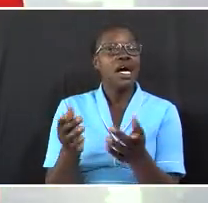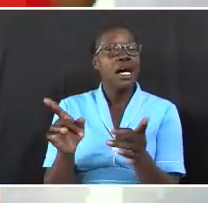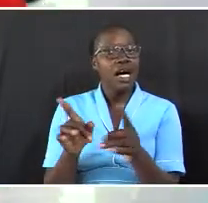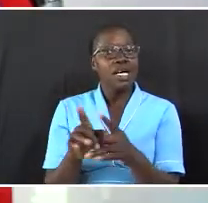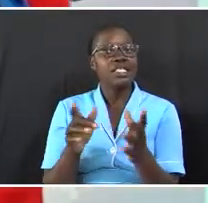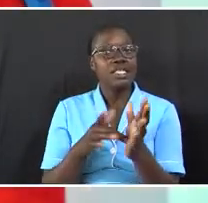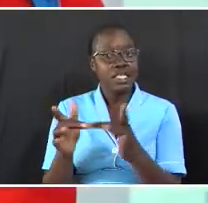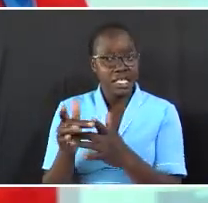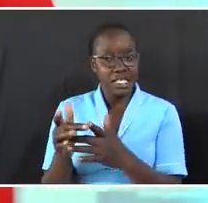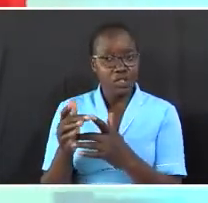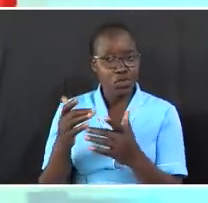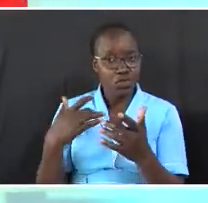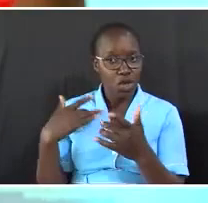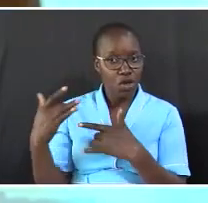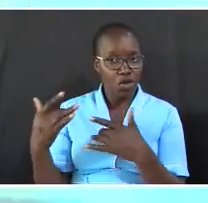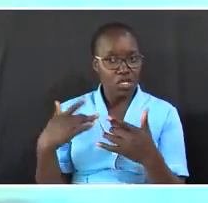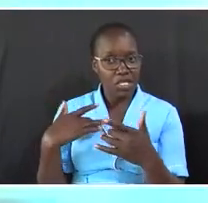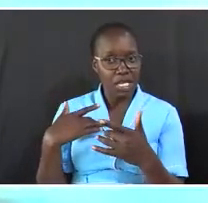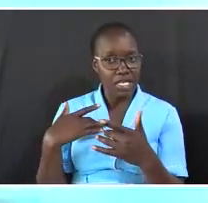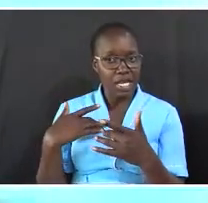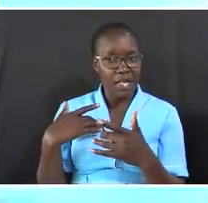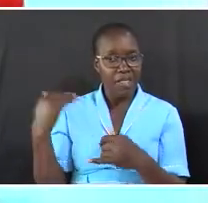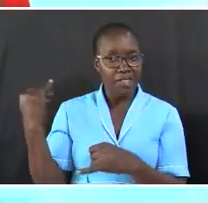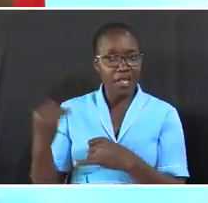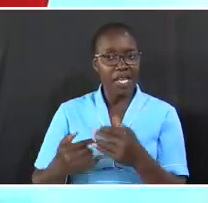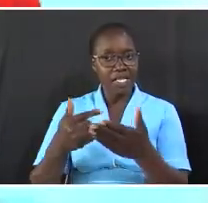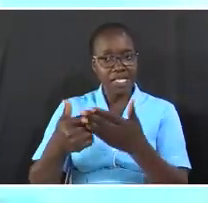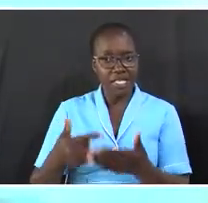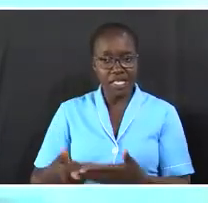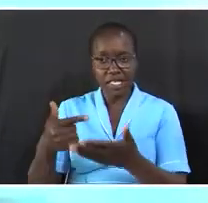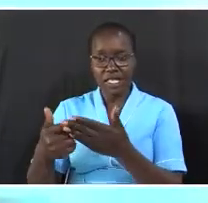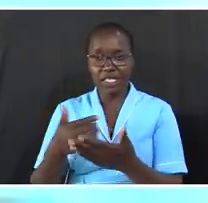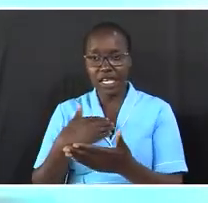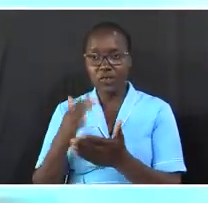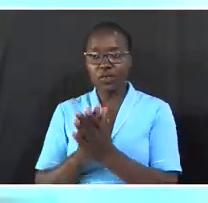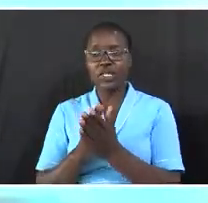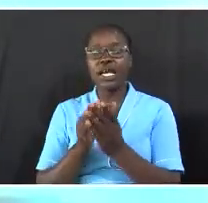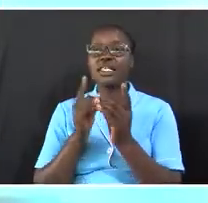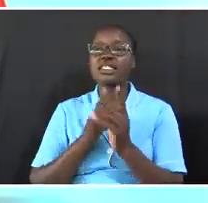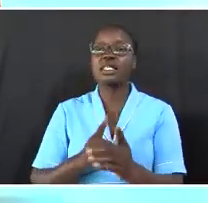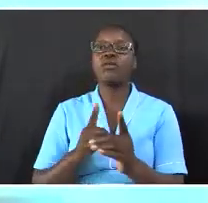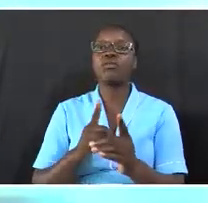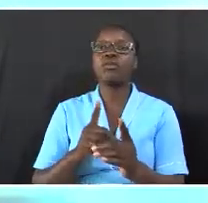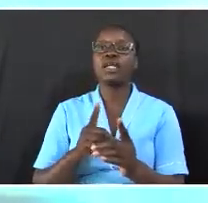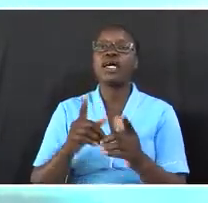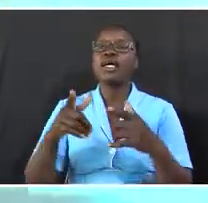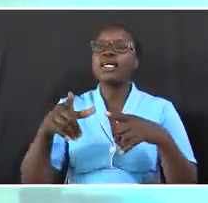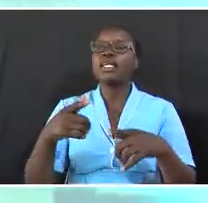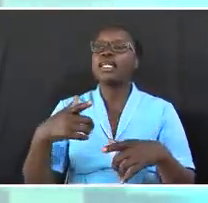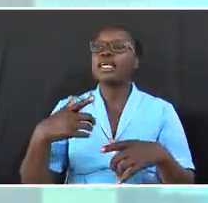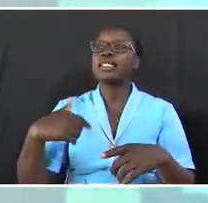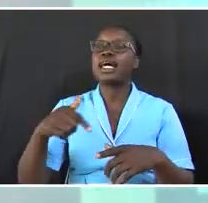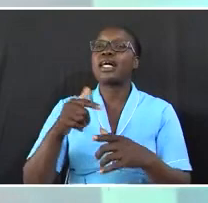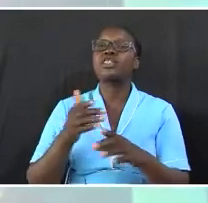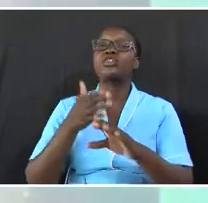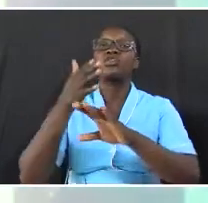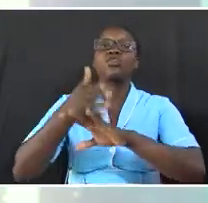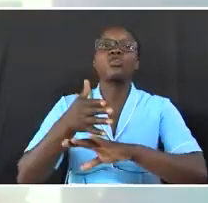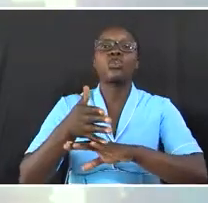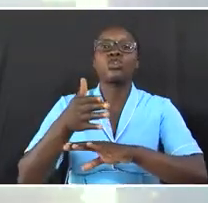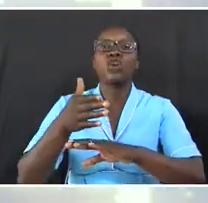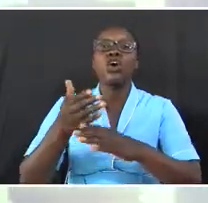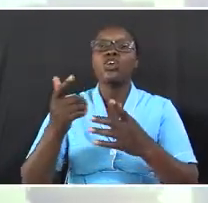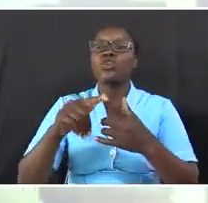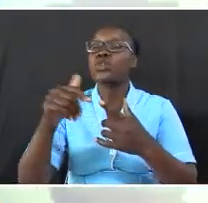was concerned, the last discussion he had with the disciples was, let us cross over to the